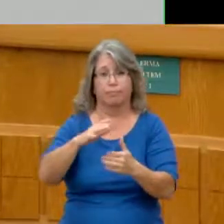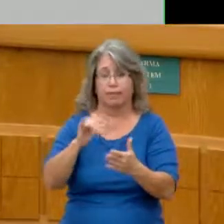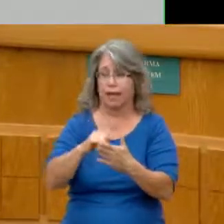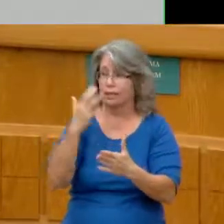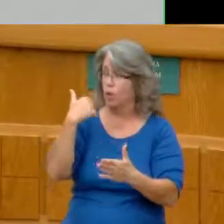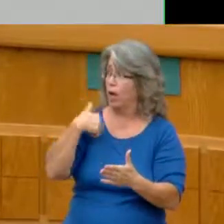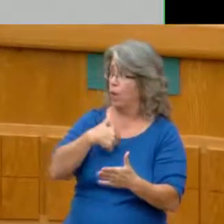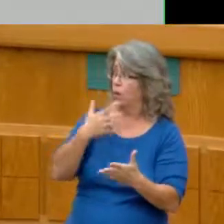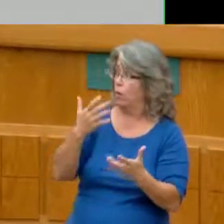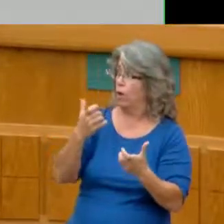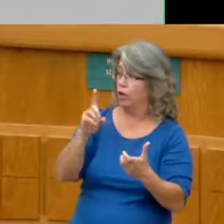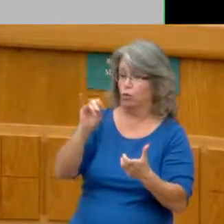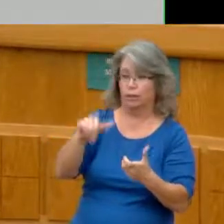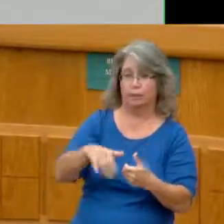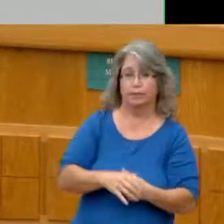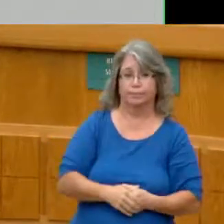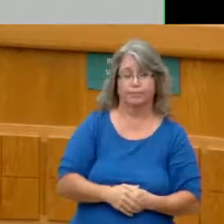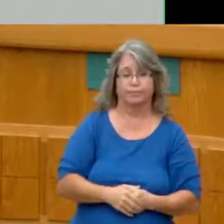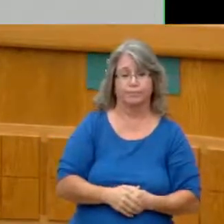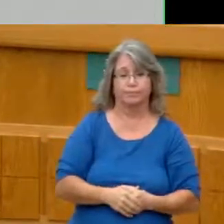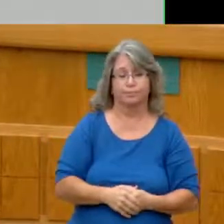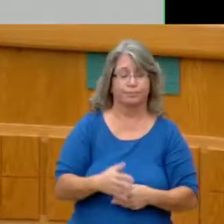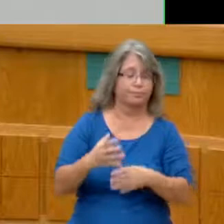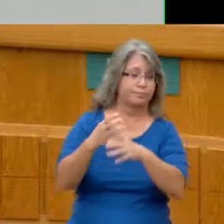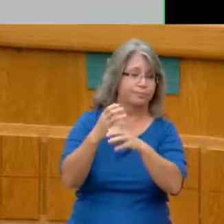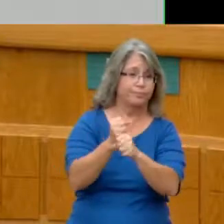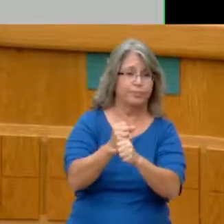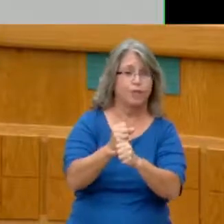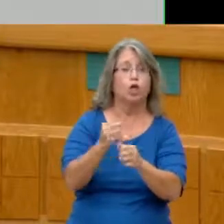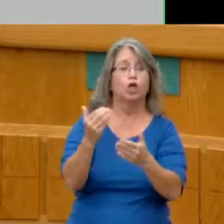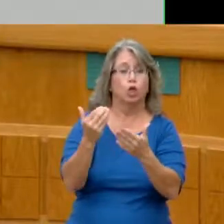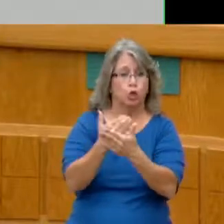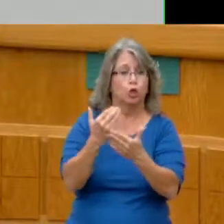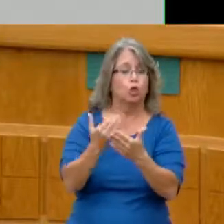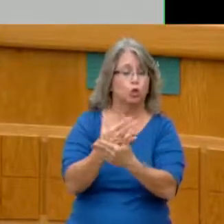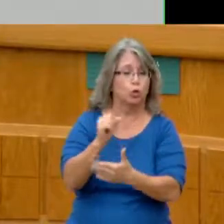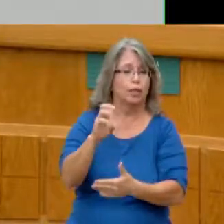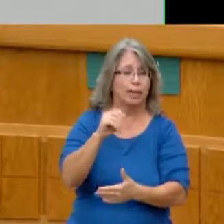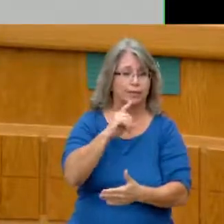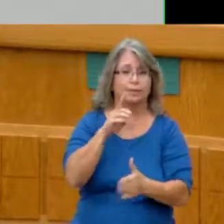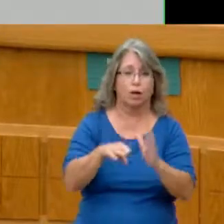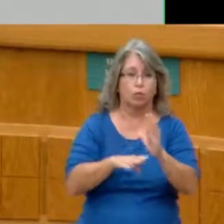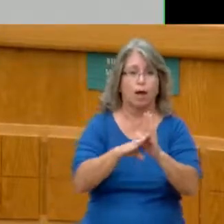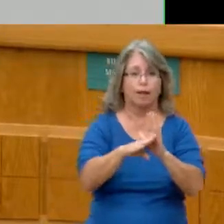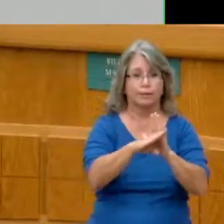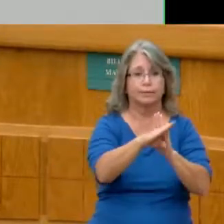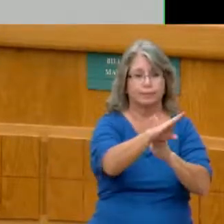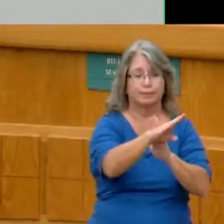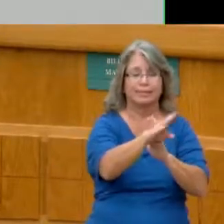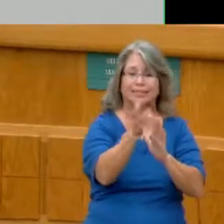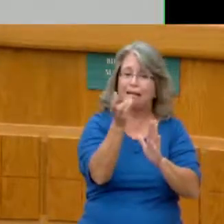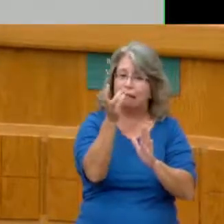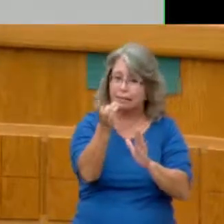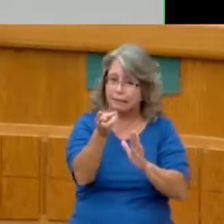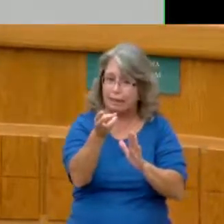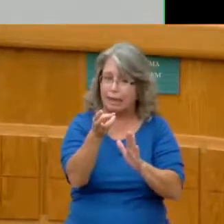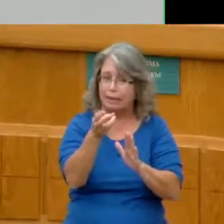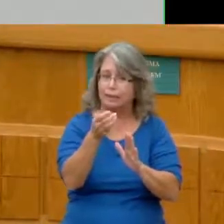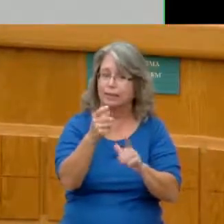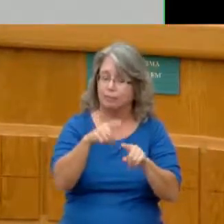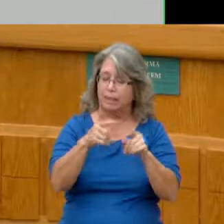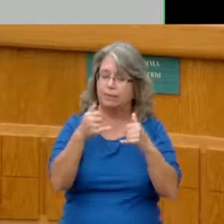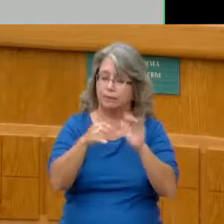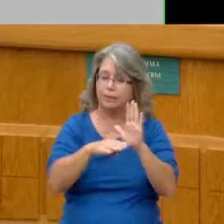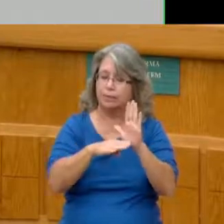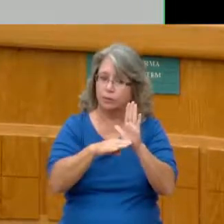things. So in summary, new cases are rising ever so slightly, but nonetheless, they're rising. And the